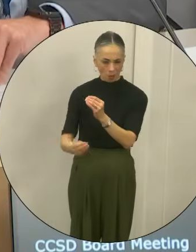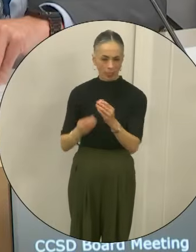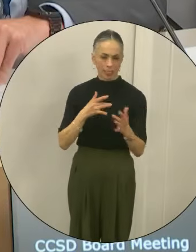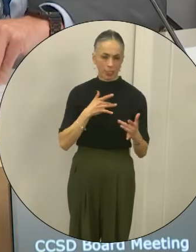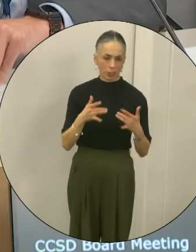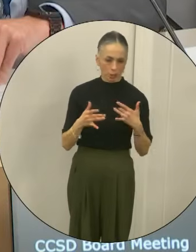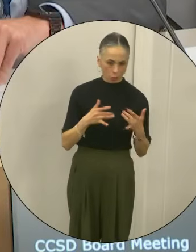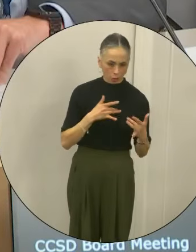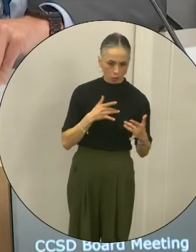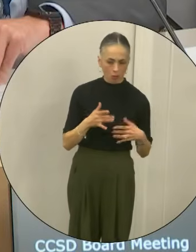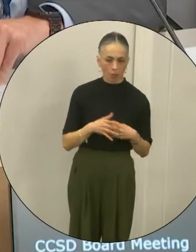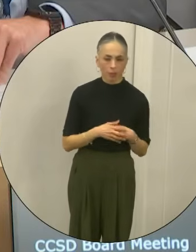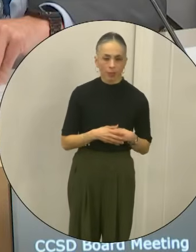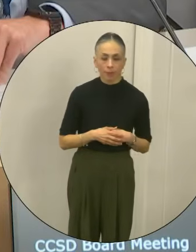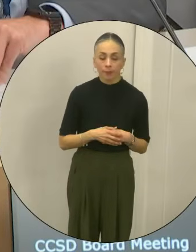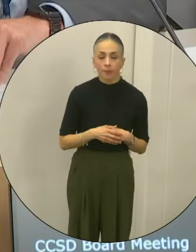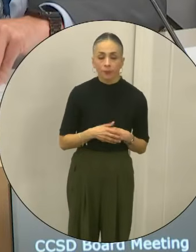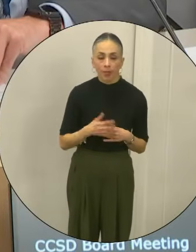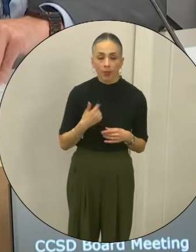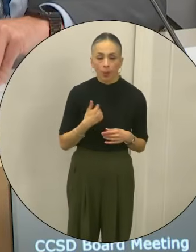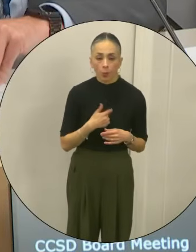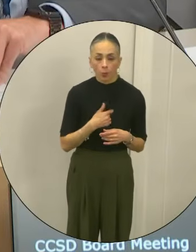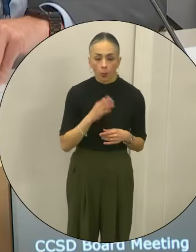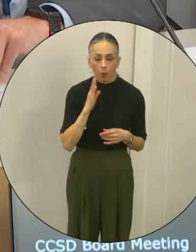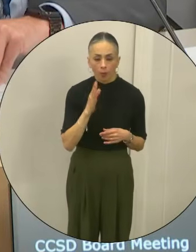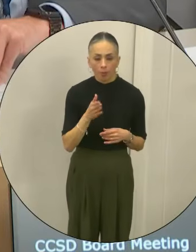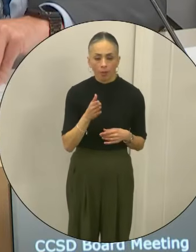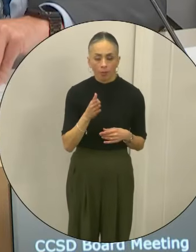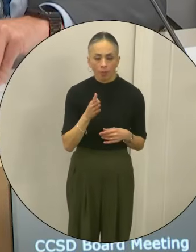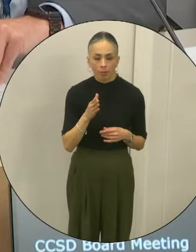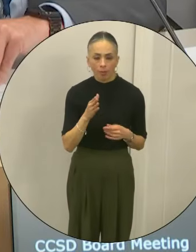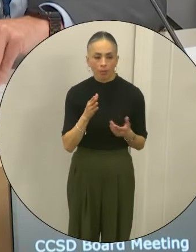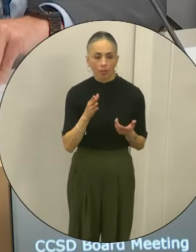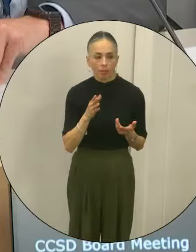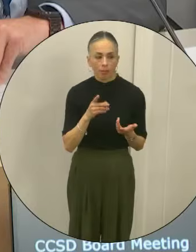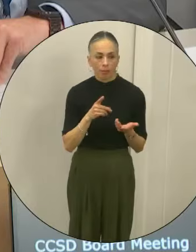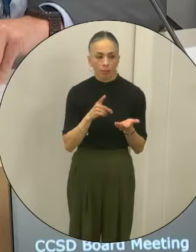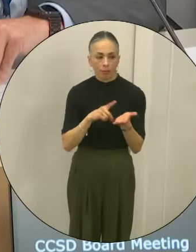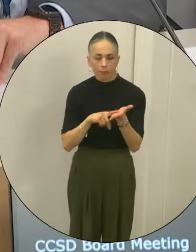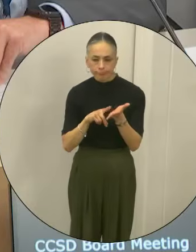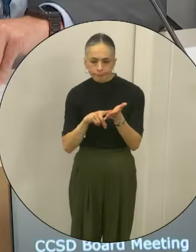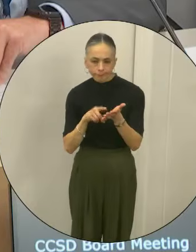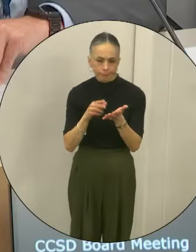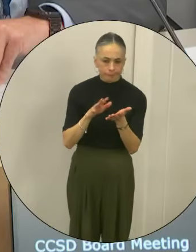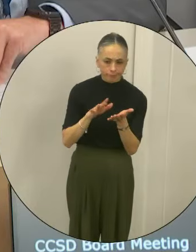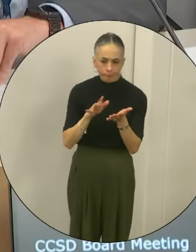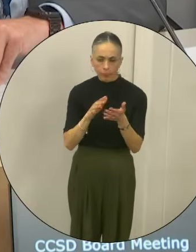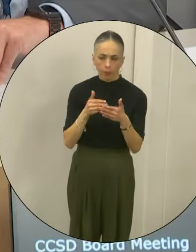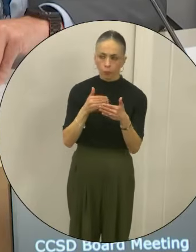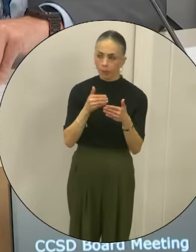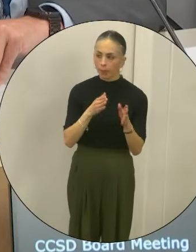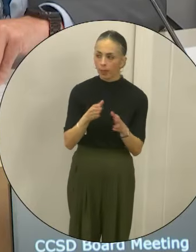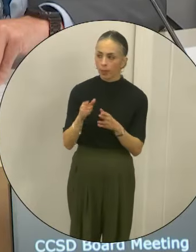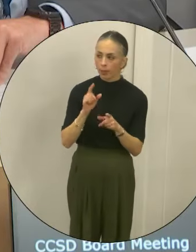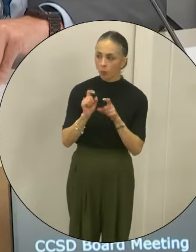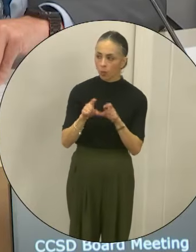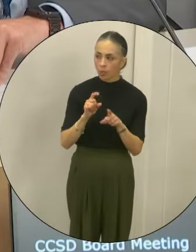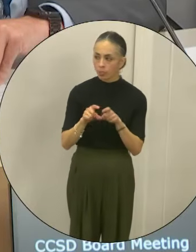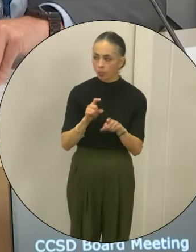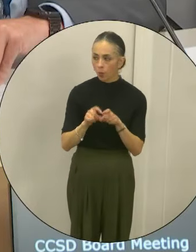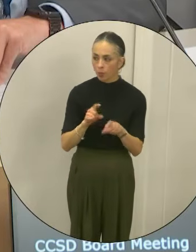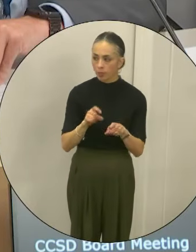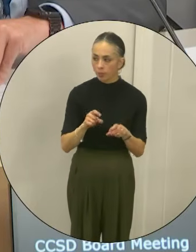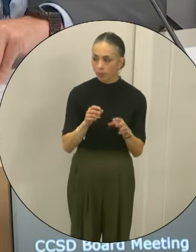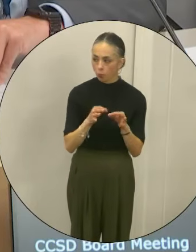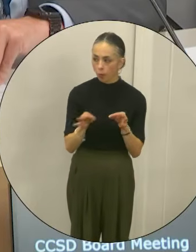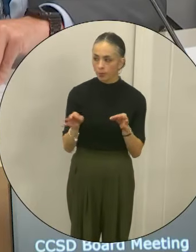and then go into pre-planning the questions as to the question prompts that we're going